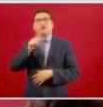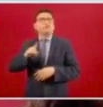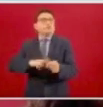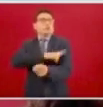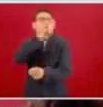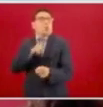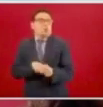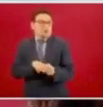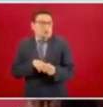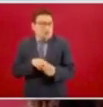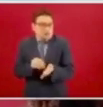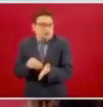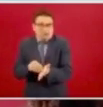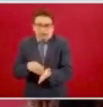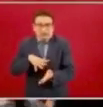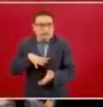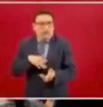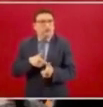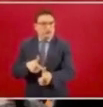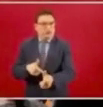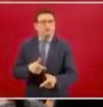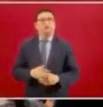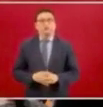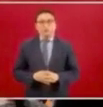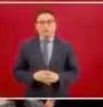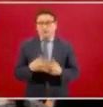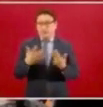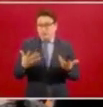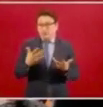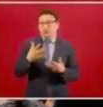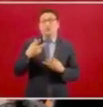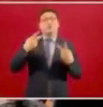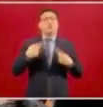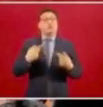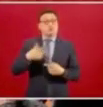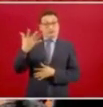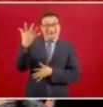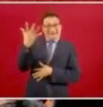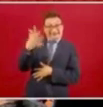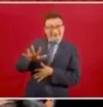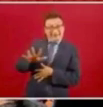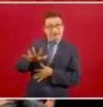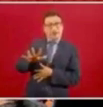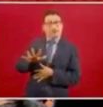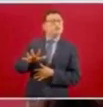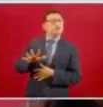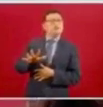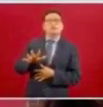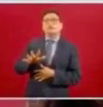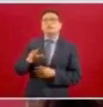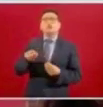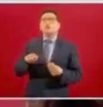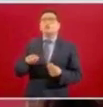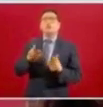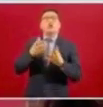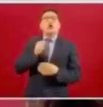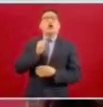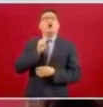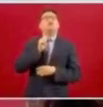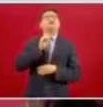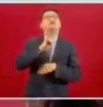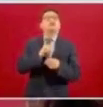not test positive for SARS-CoV-2, but for other type of virus such as